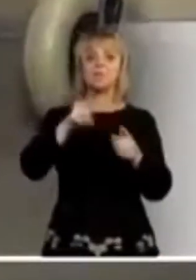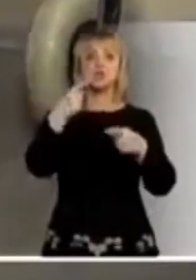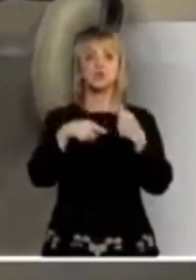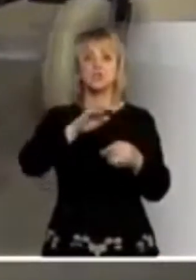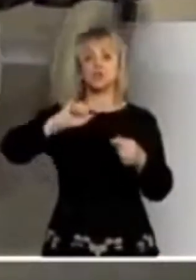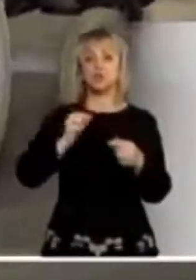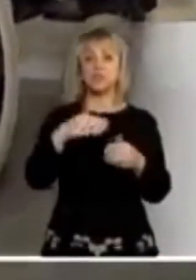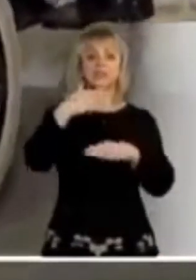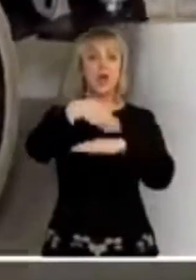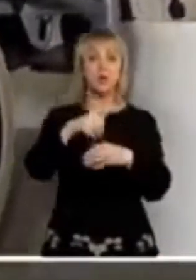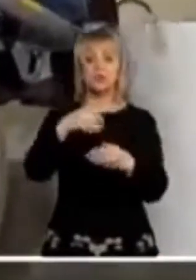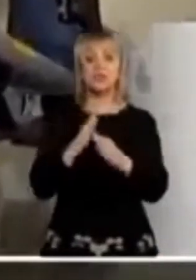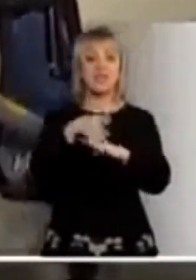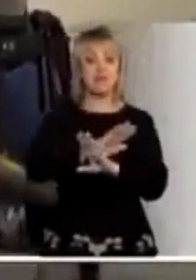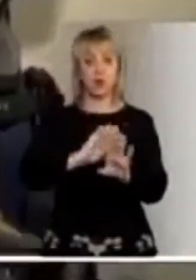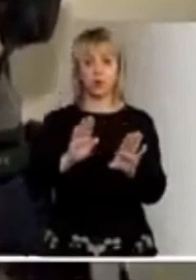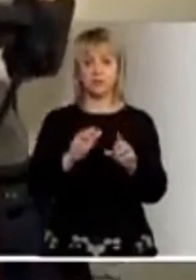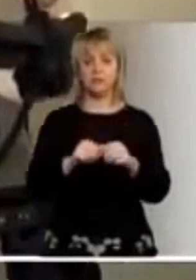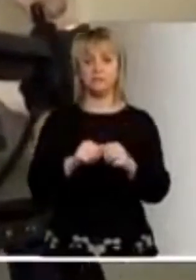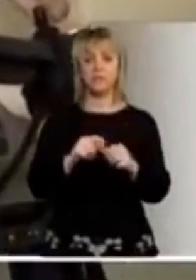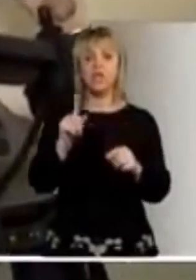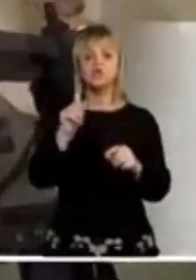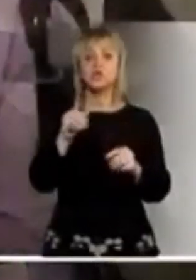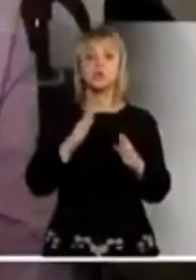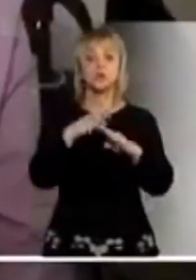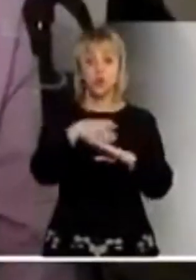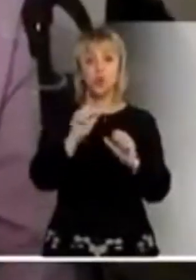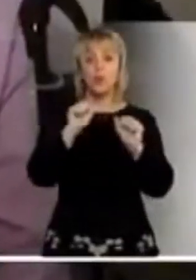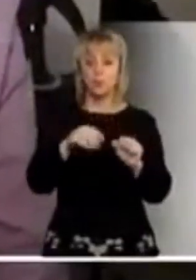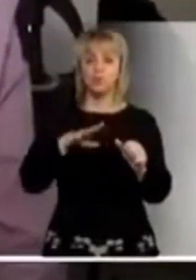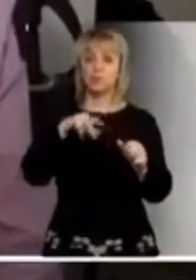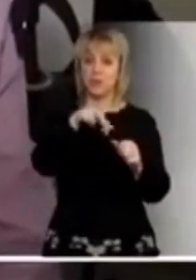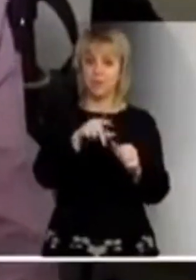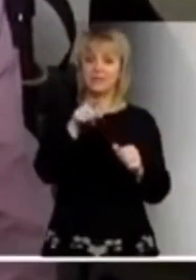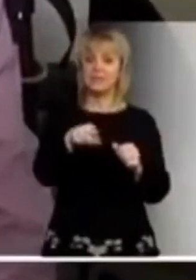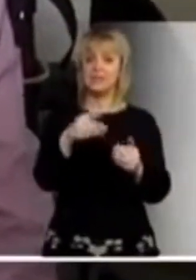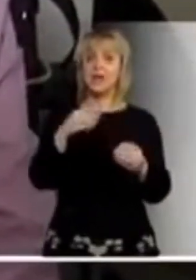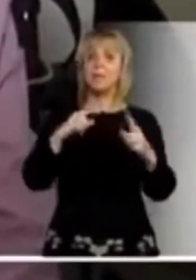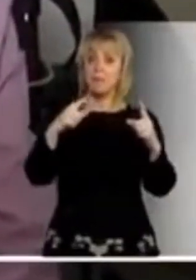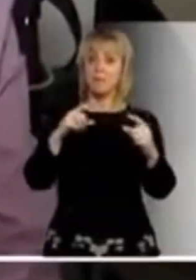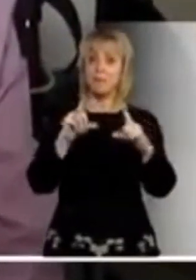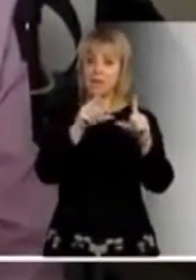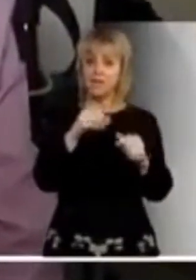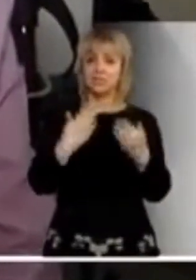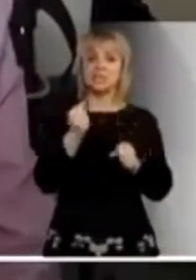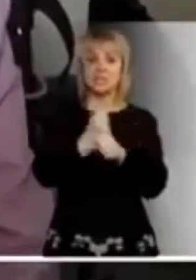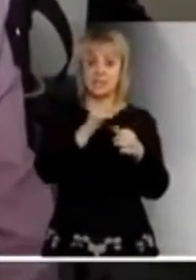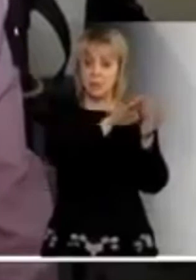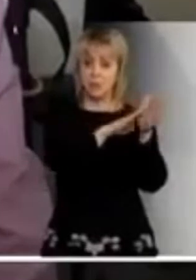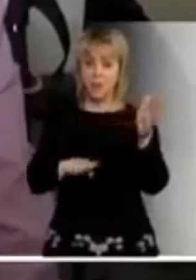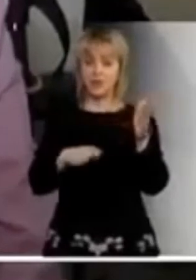independence, as she does not go out without relatives or friends. You can get out of the house if there is a good